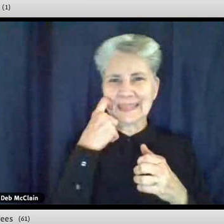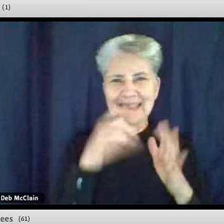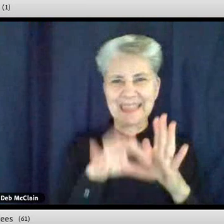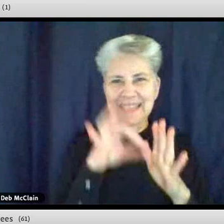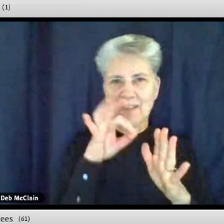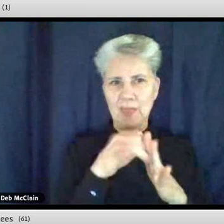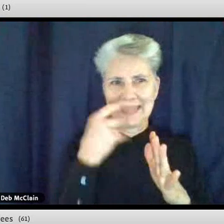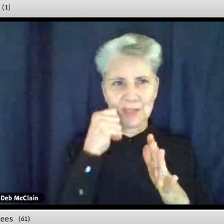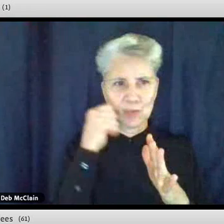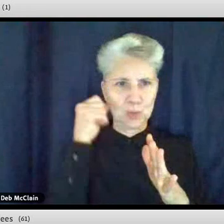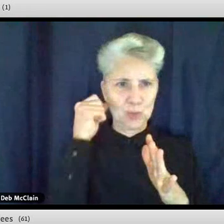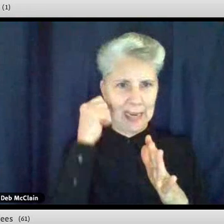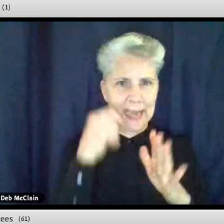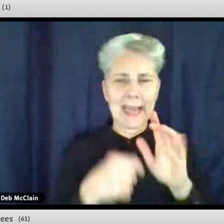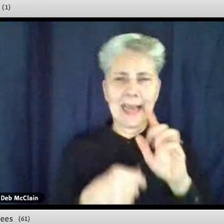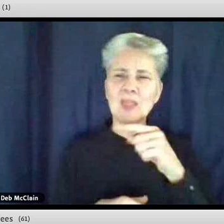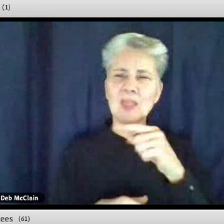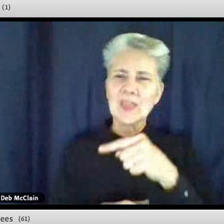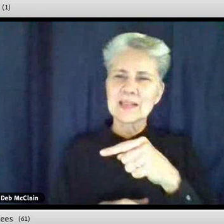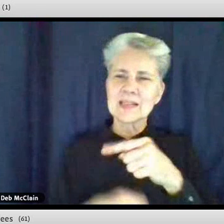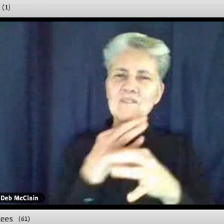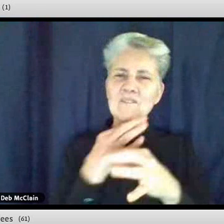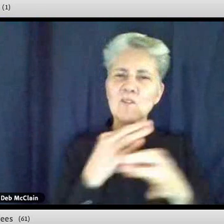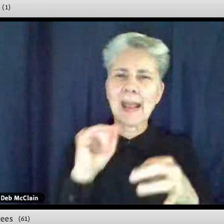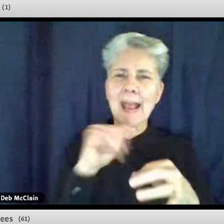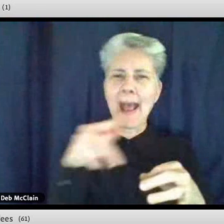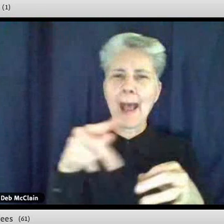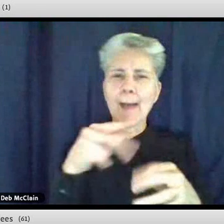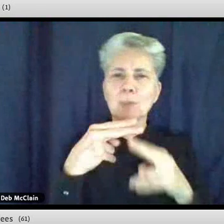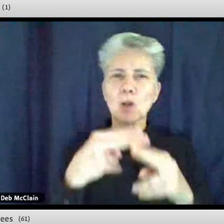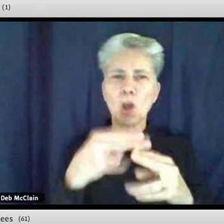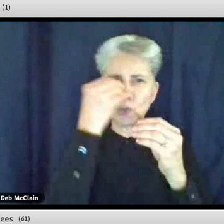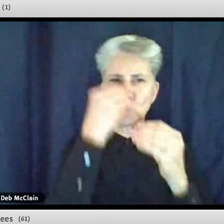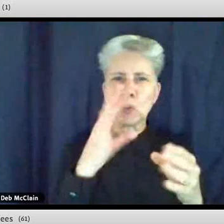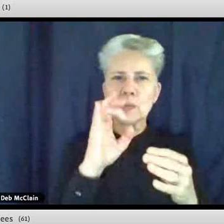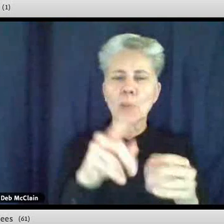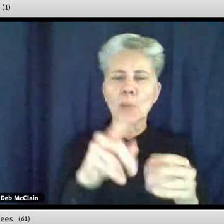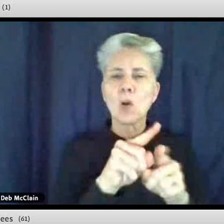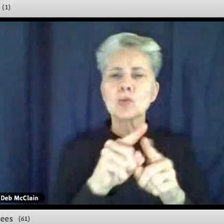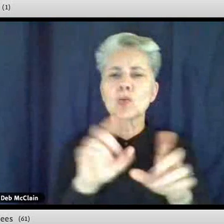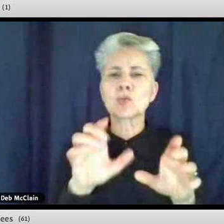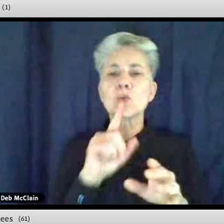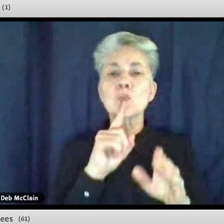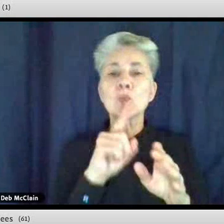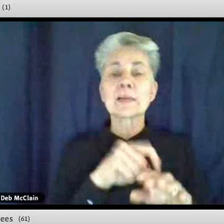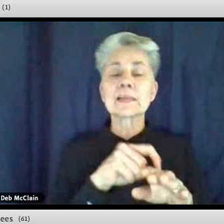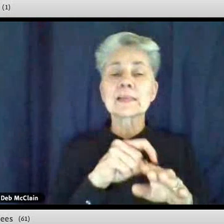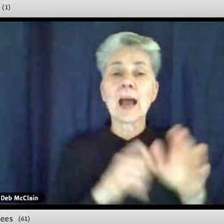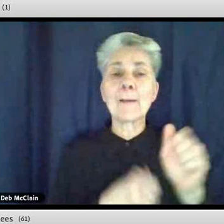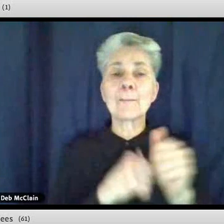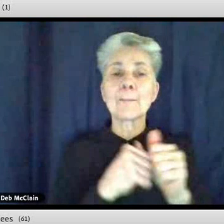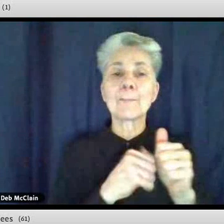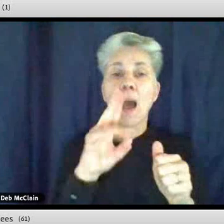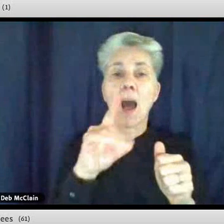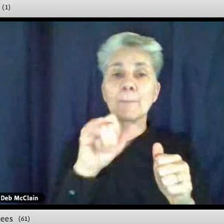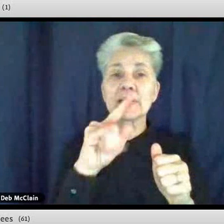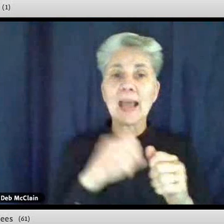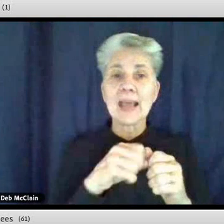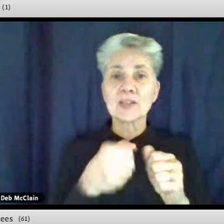Okay, another thing I wanted to share with you, I just discovered this yesterday. This is a free app. It's called Newsbreak, and it will also